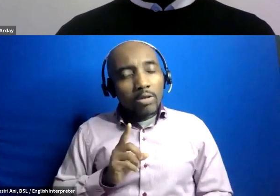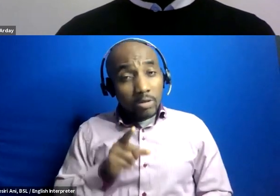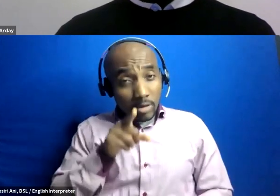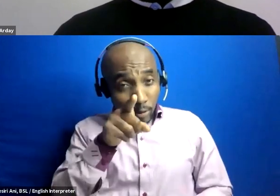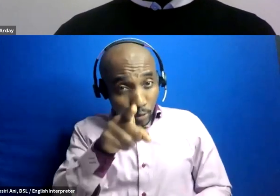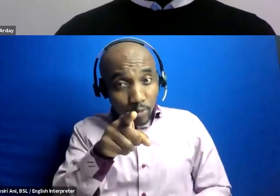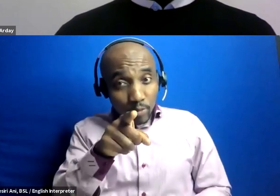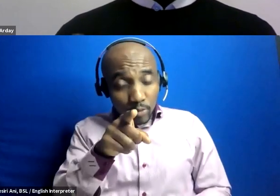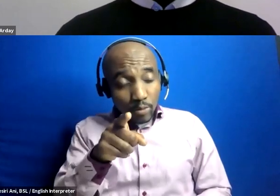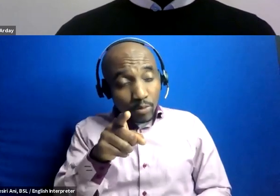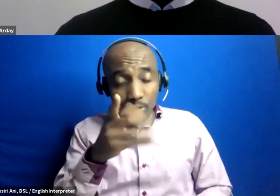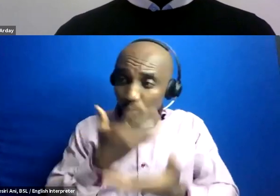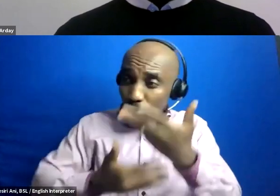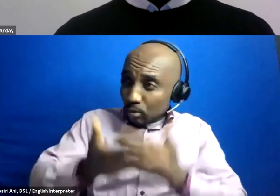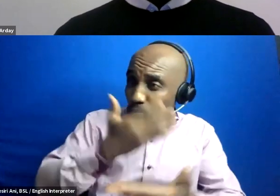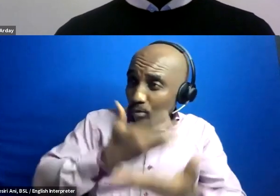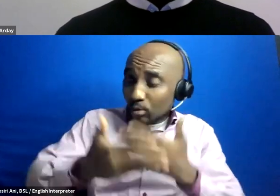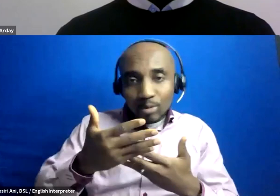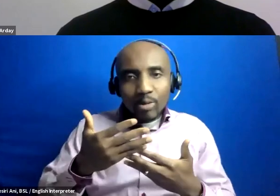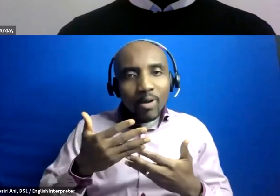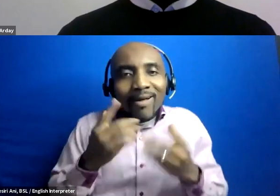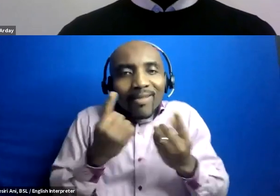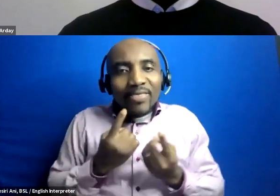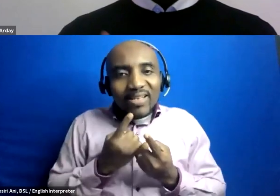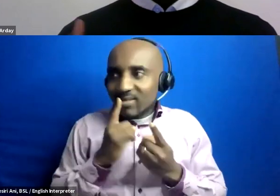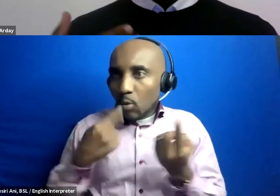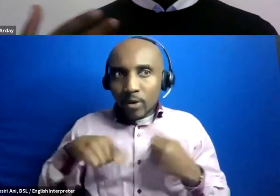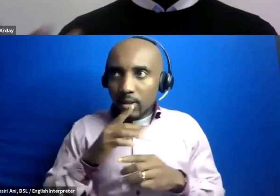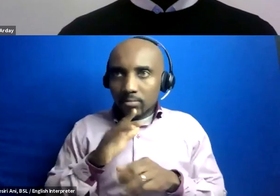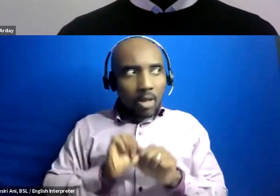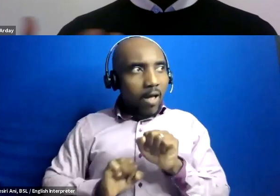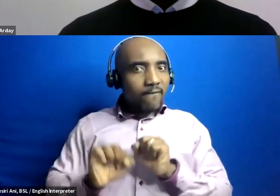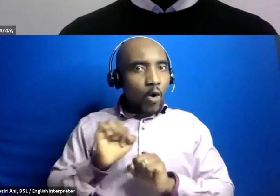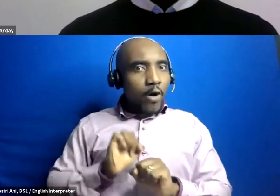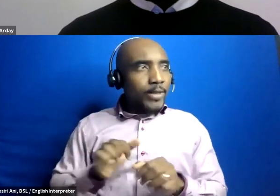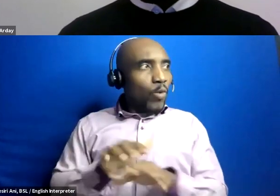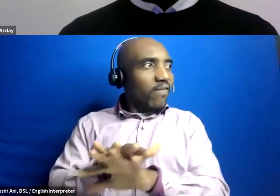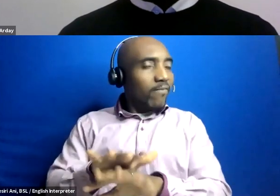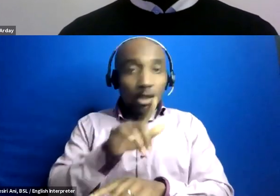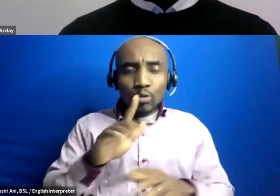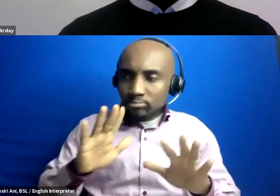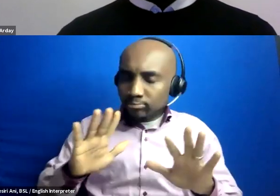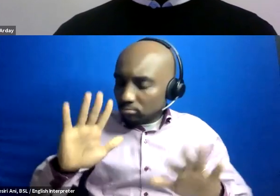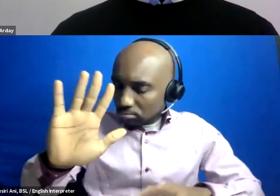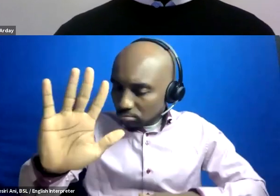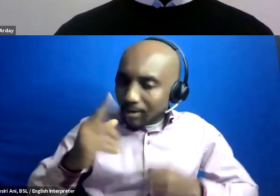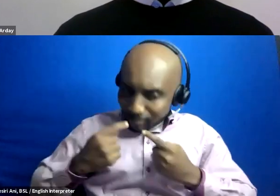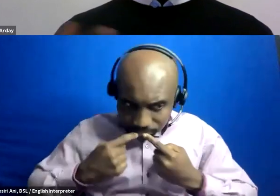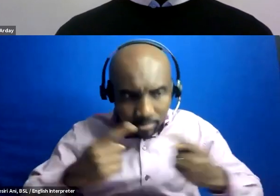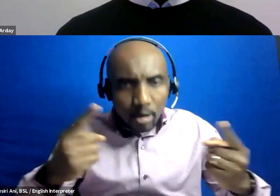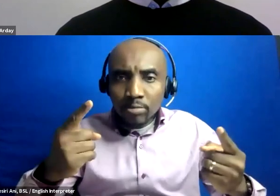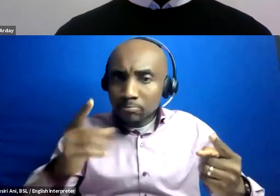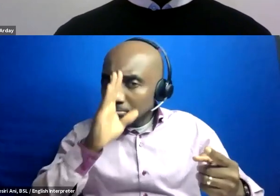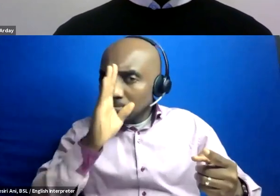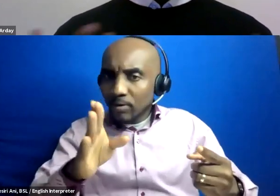able to speak the unspoken. As much over the last years, a few years, that kind